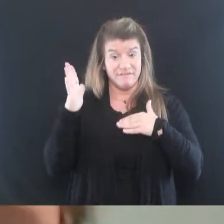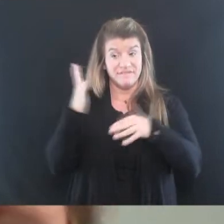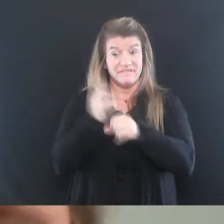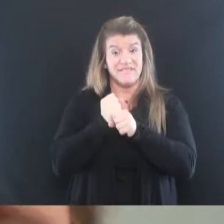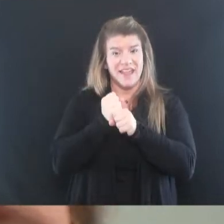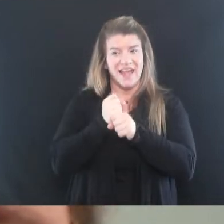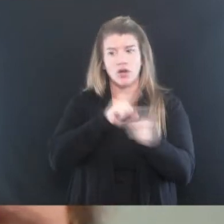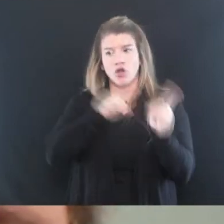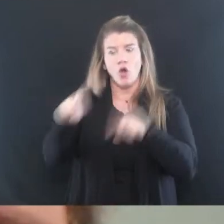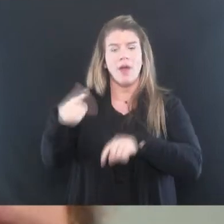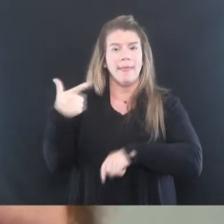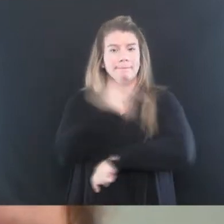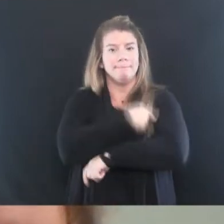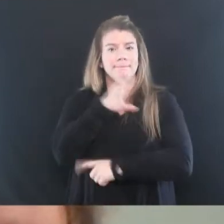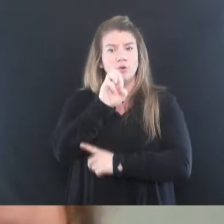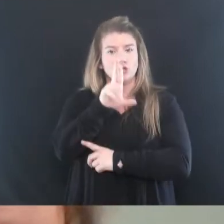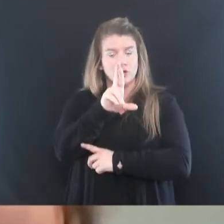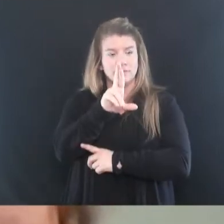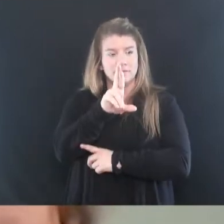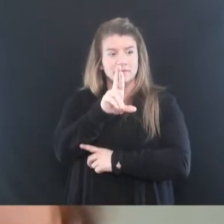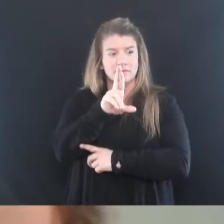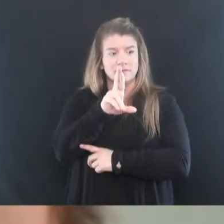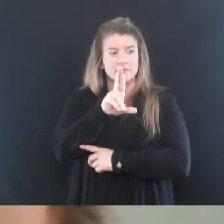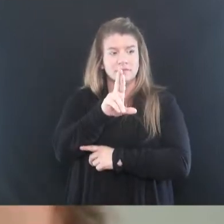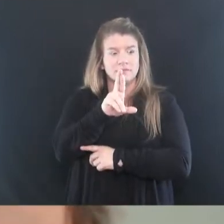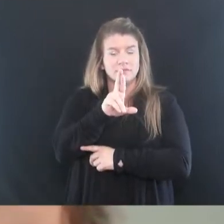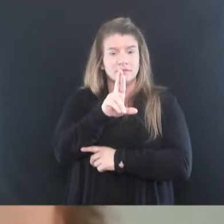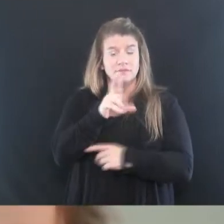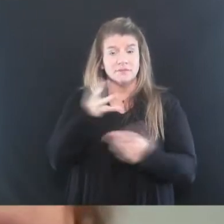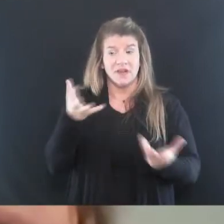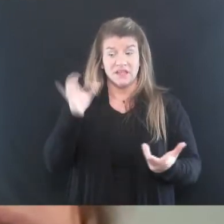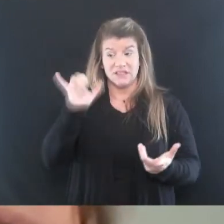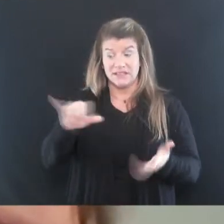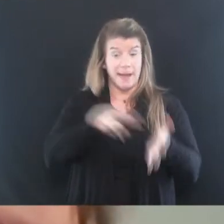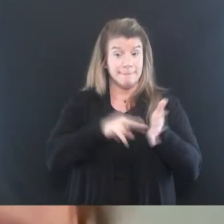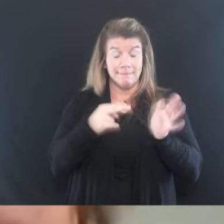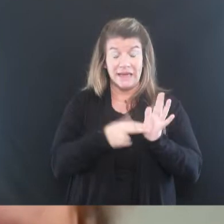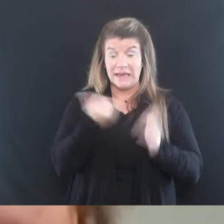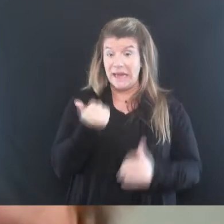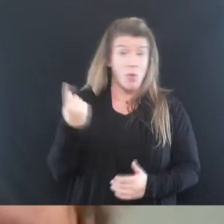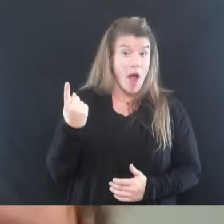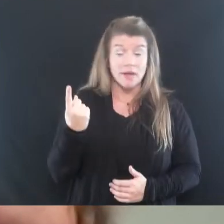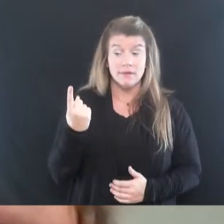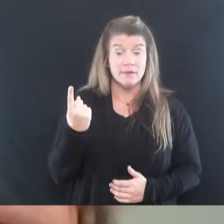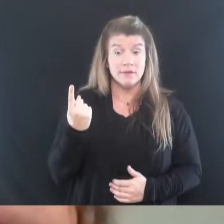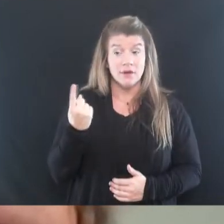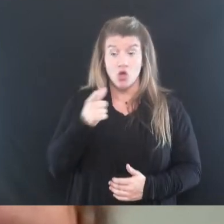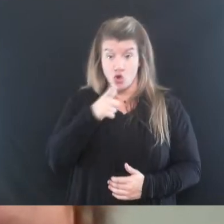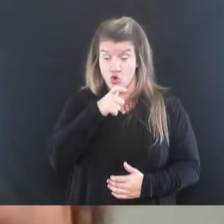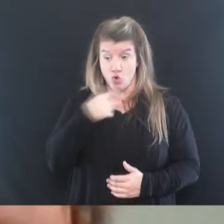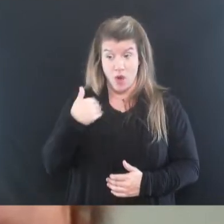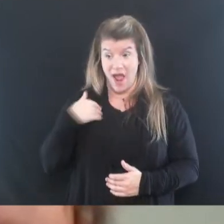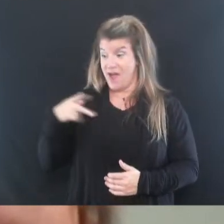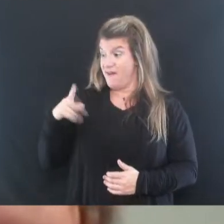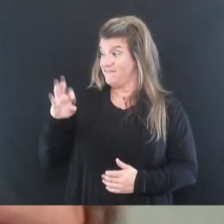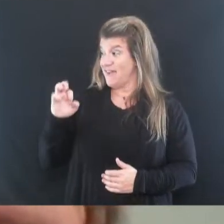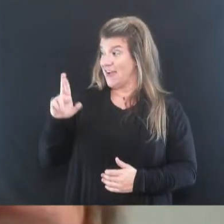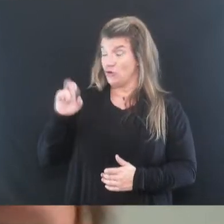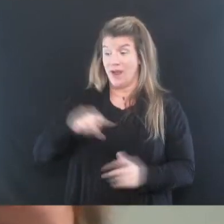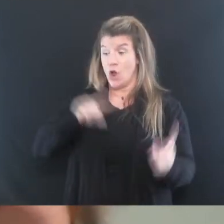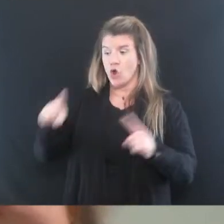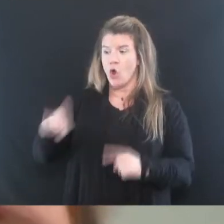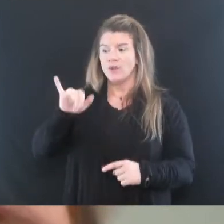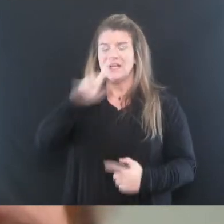with it, go get that booster shot. Did that mean anybody 18 and above who had Pfizer, or is that specific